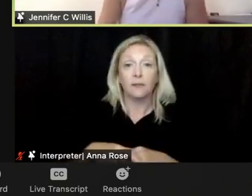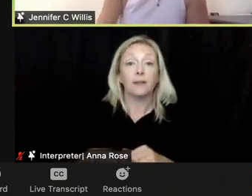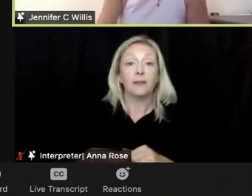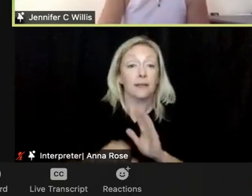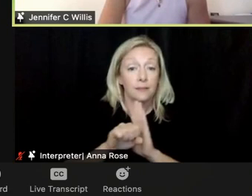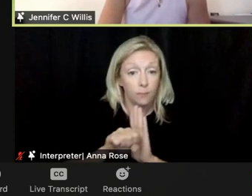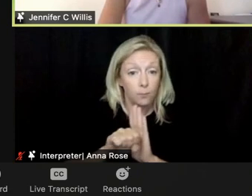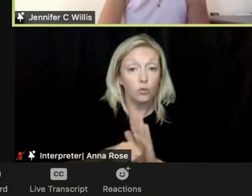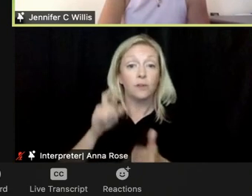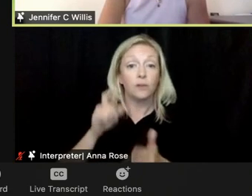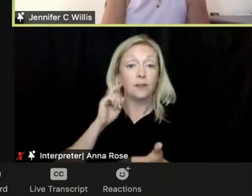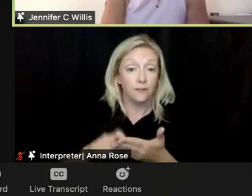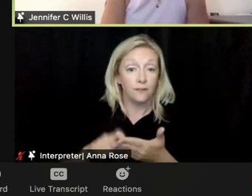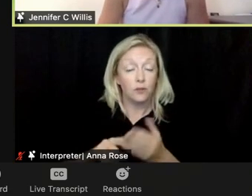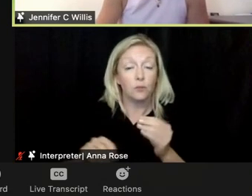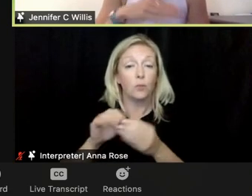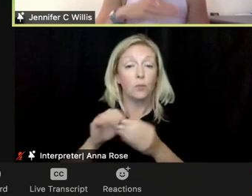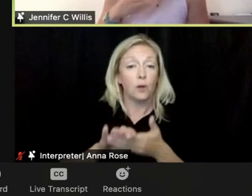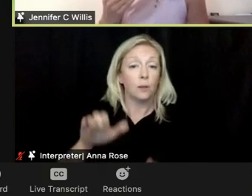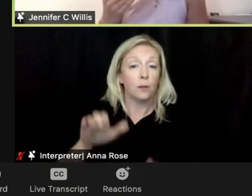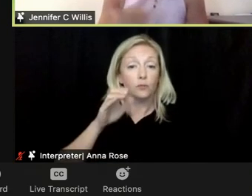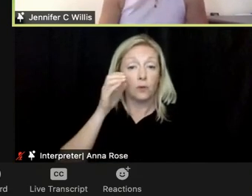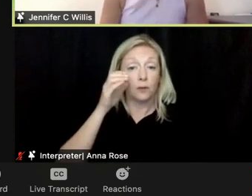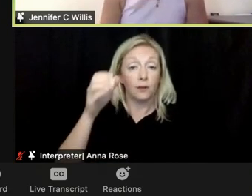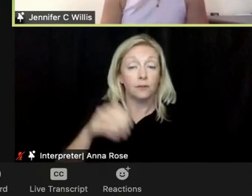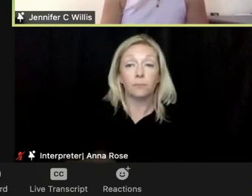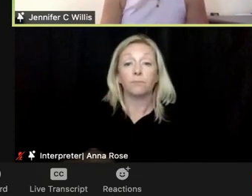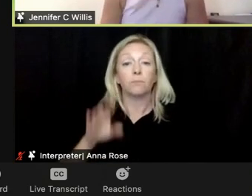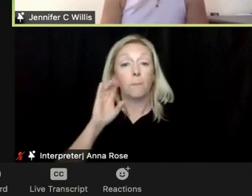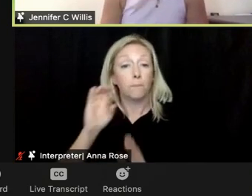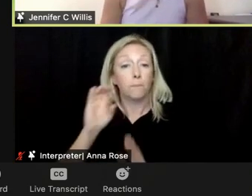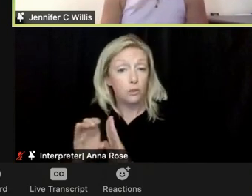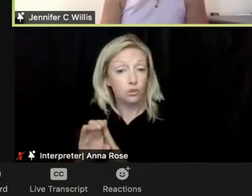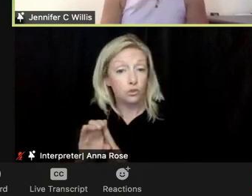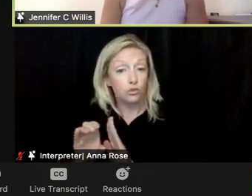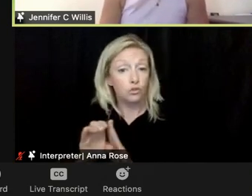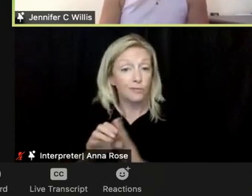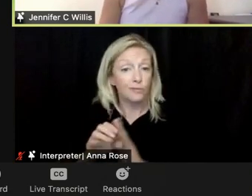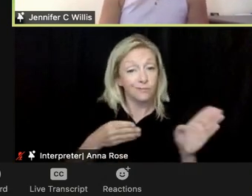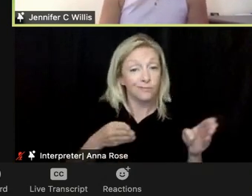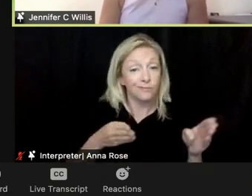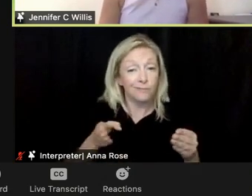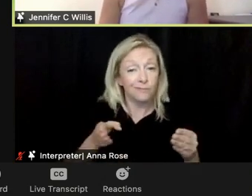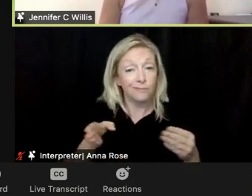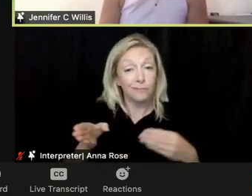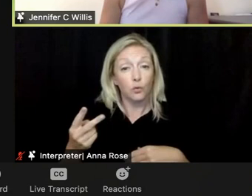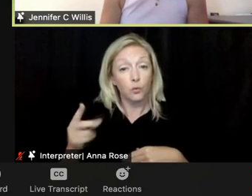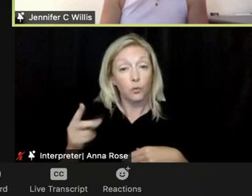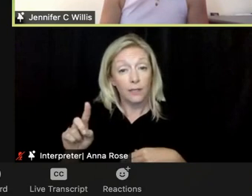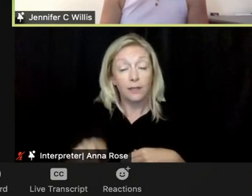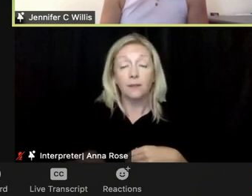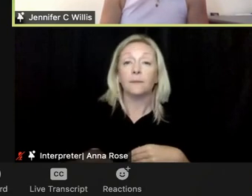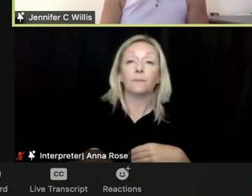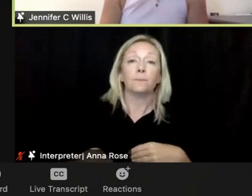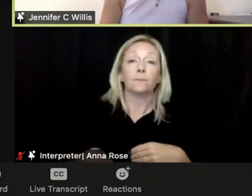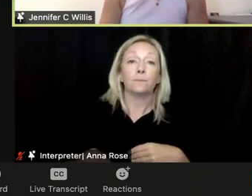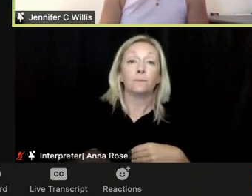symbols and identification of more abstract symbols. Photographs for starting to move to 2D also can be used